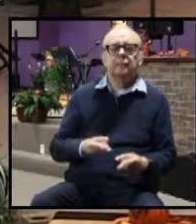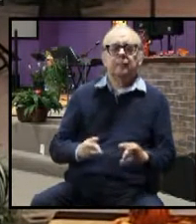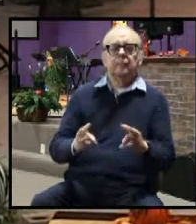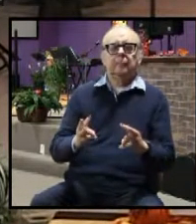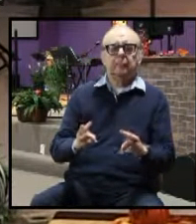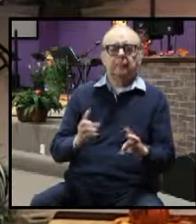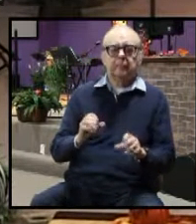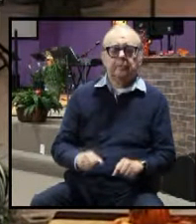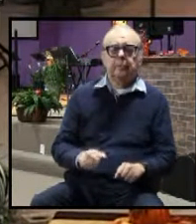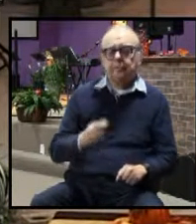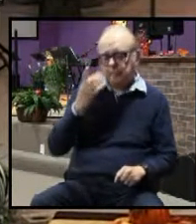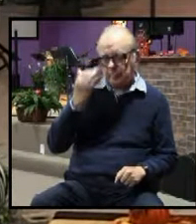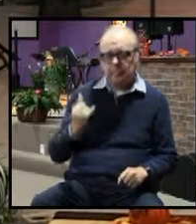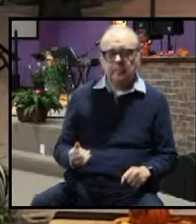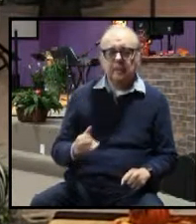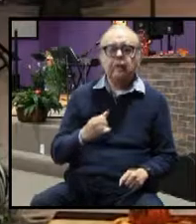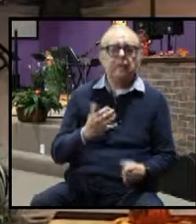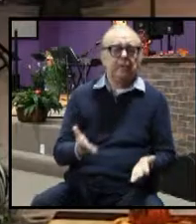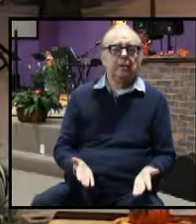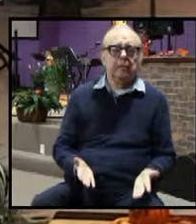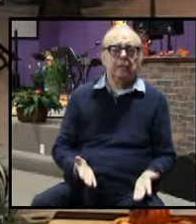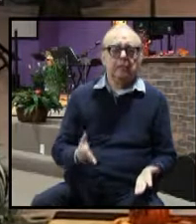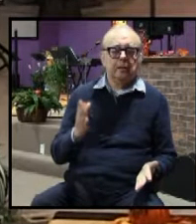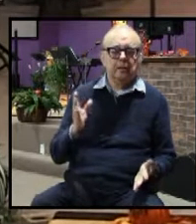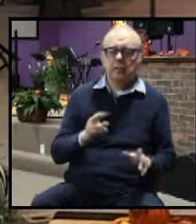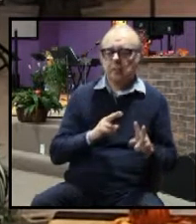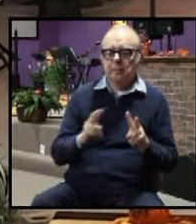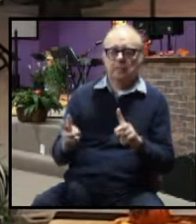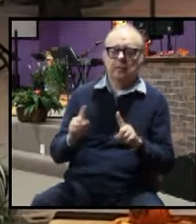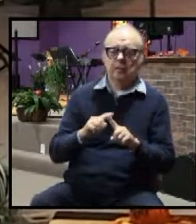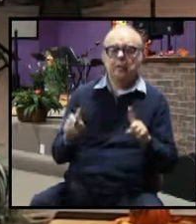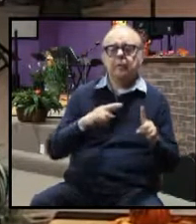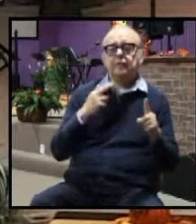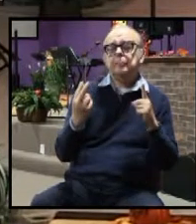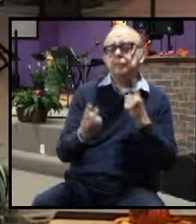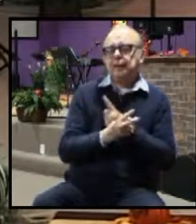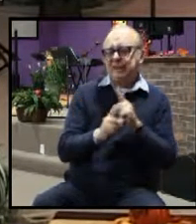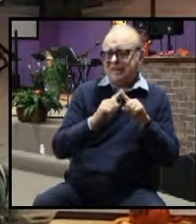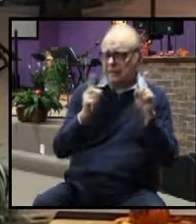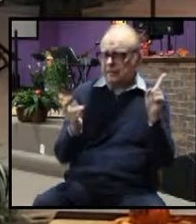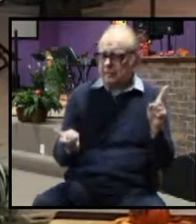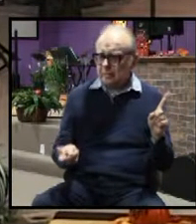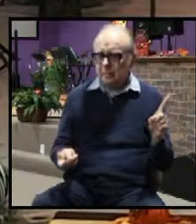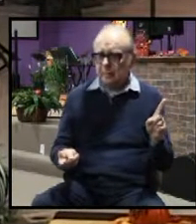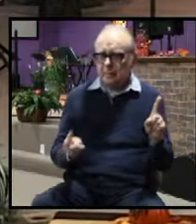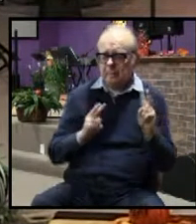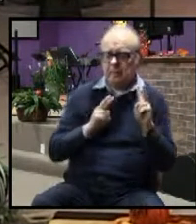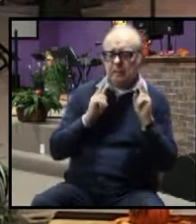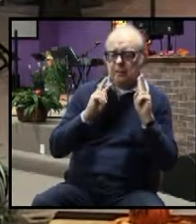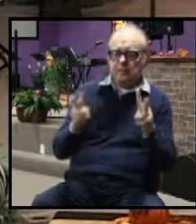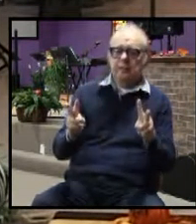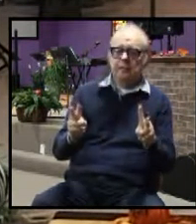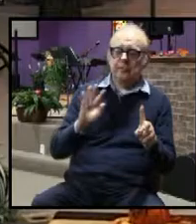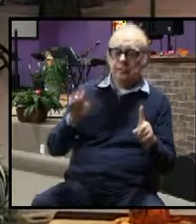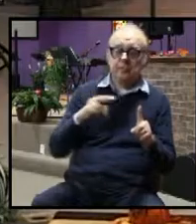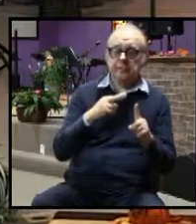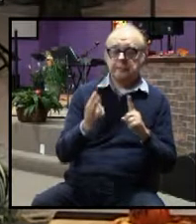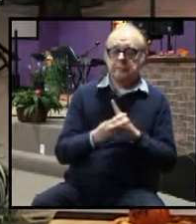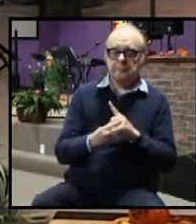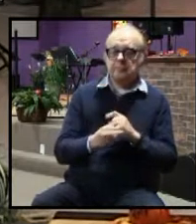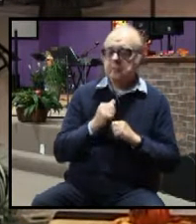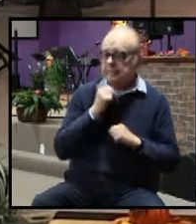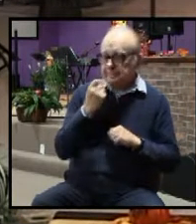The only way that you can understand why you're here is you've got to look at it from a different point of view. If you look at it from your